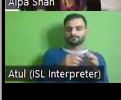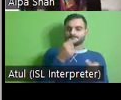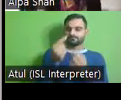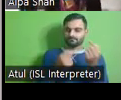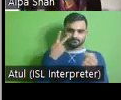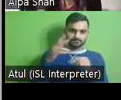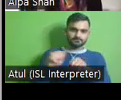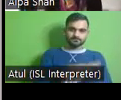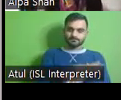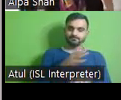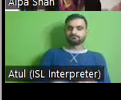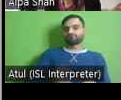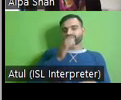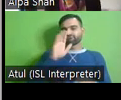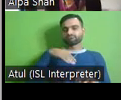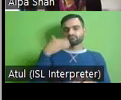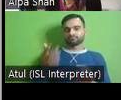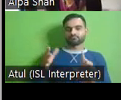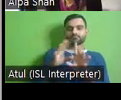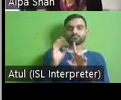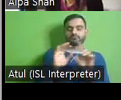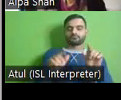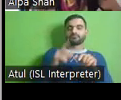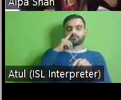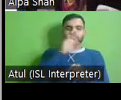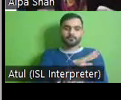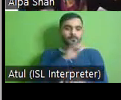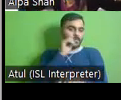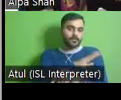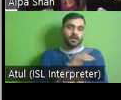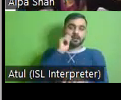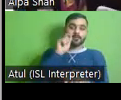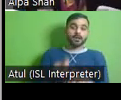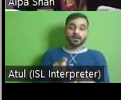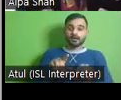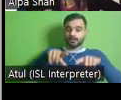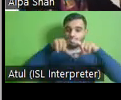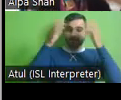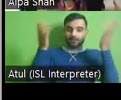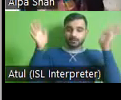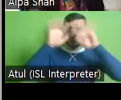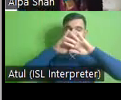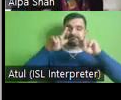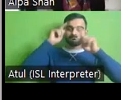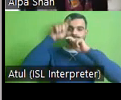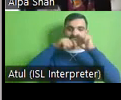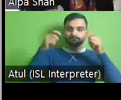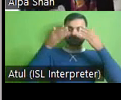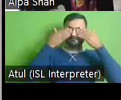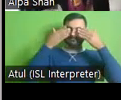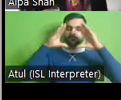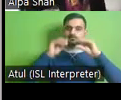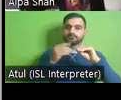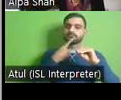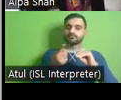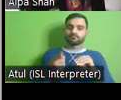spirits all need drink, as do the ancestors. And then a man with a light shadow is blindfolded and given a wooden